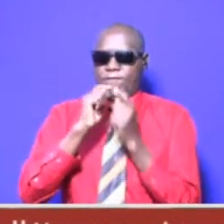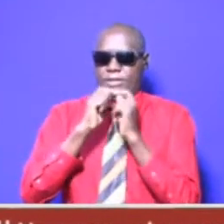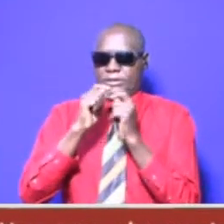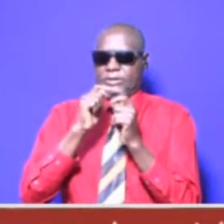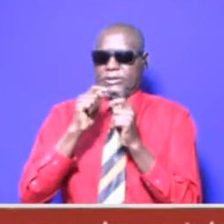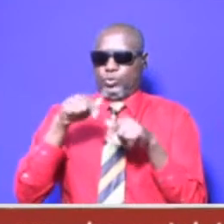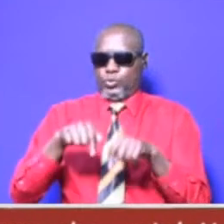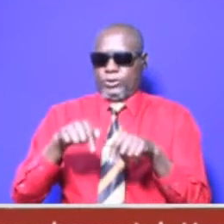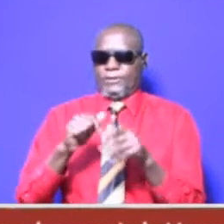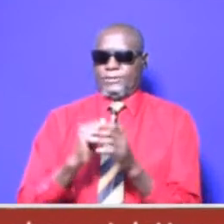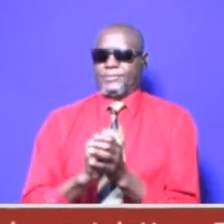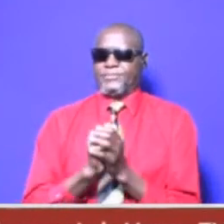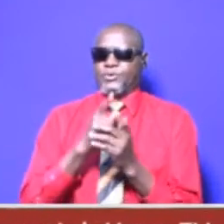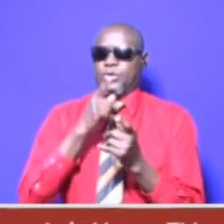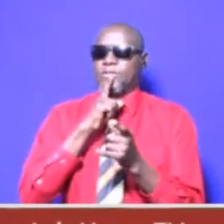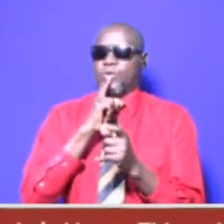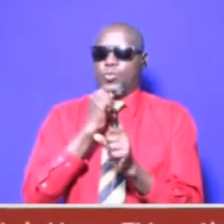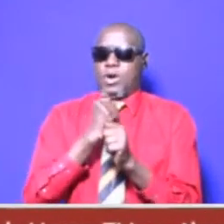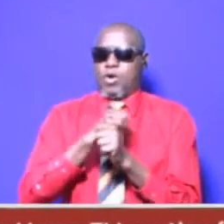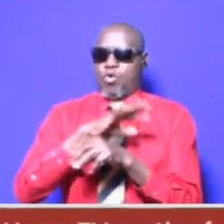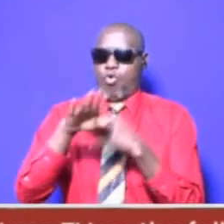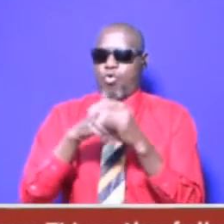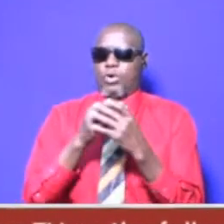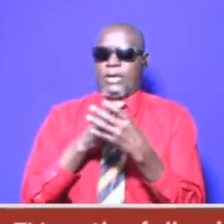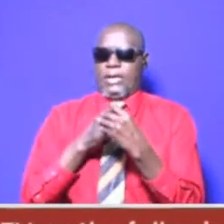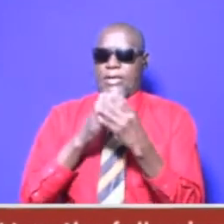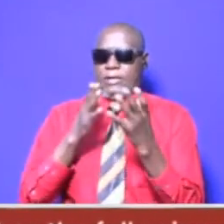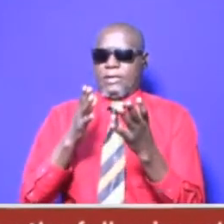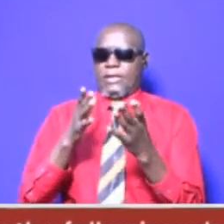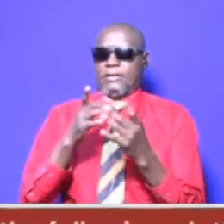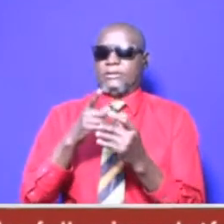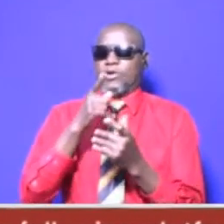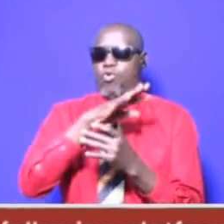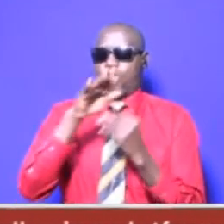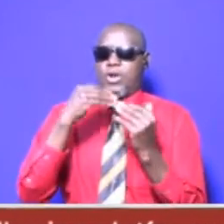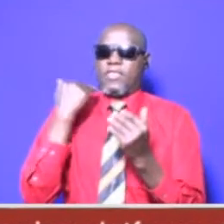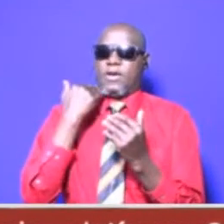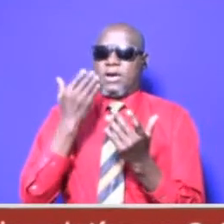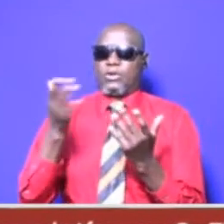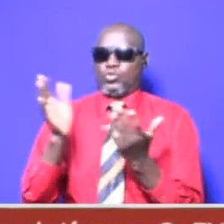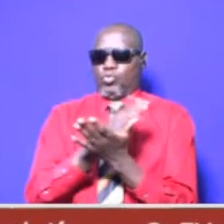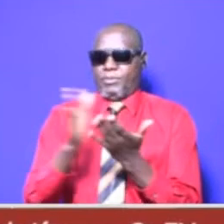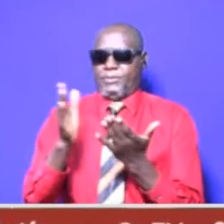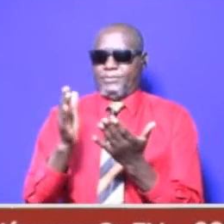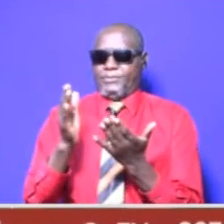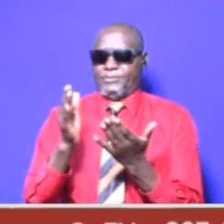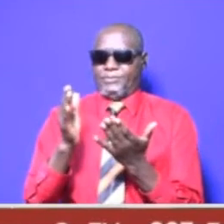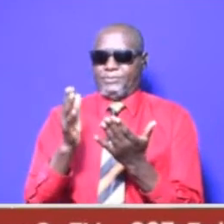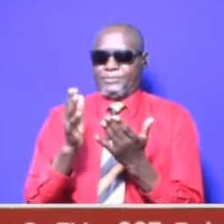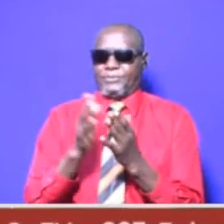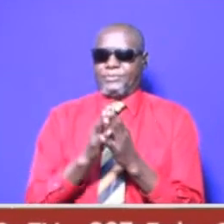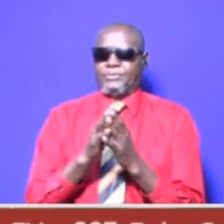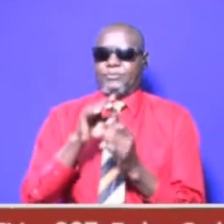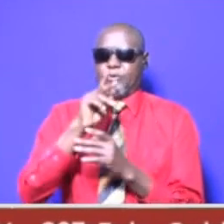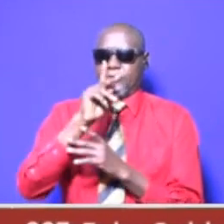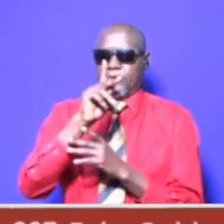work closely with all leaders to ensure banditry is put to sleep. Addressing the recent demonstrations that rocked the country, Kanja noted